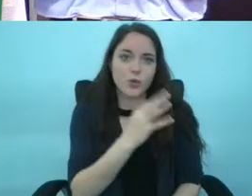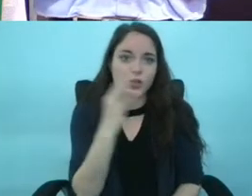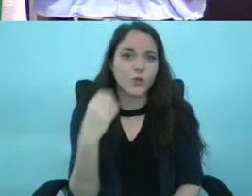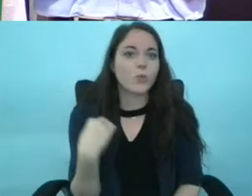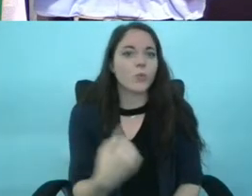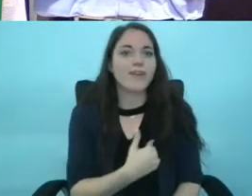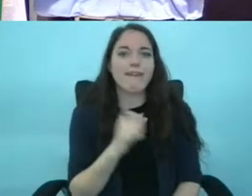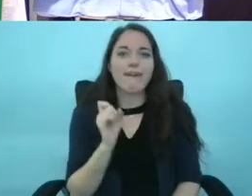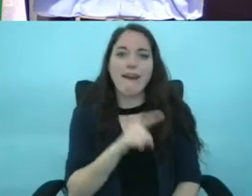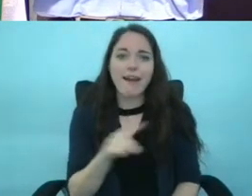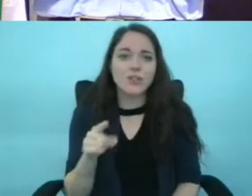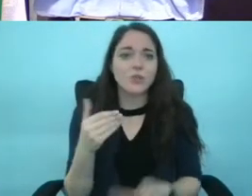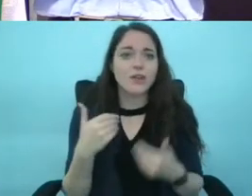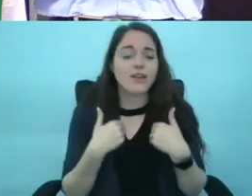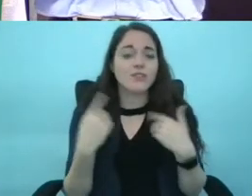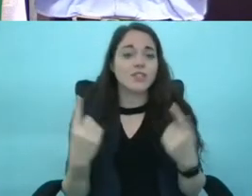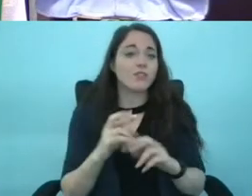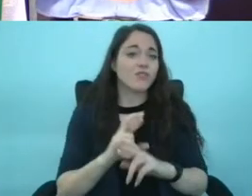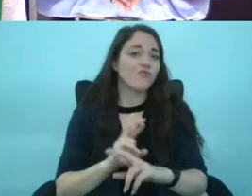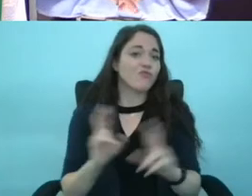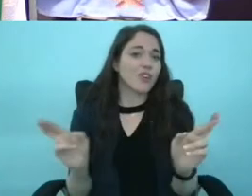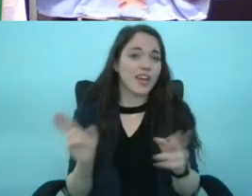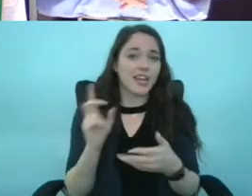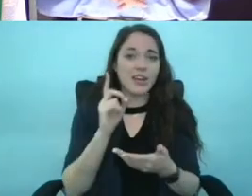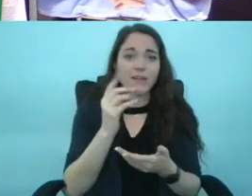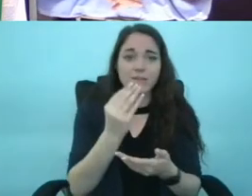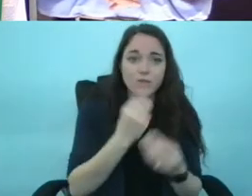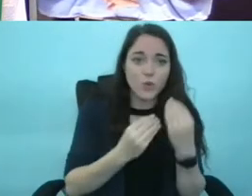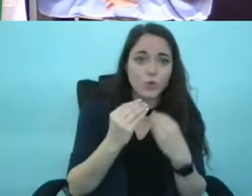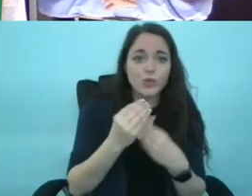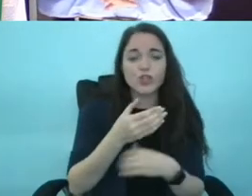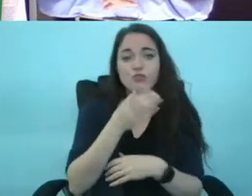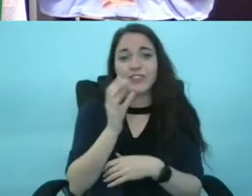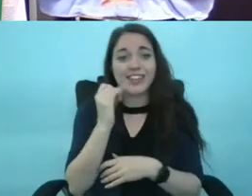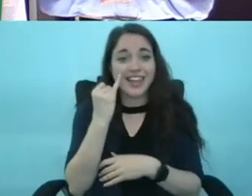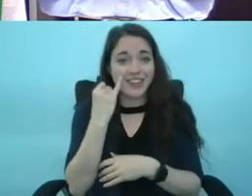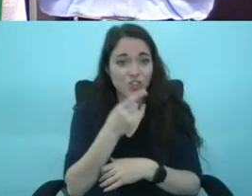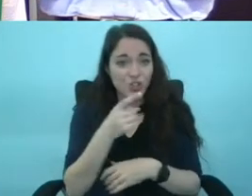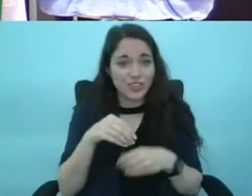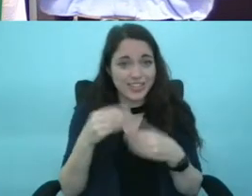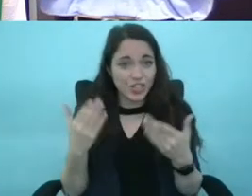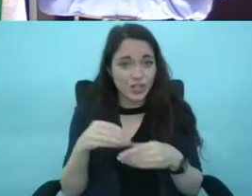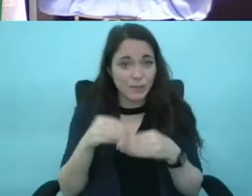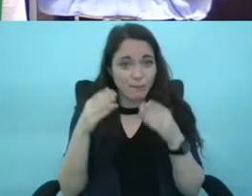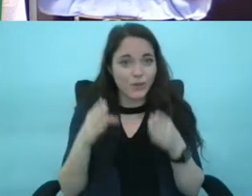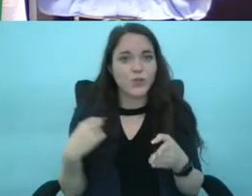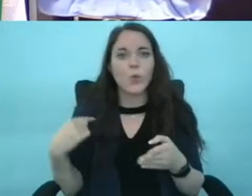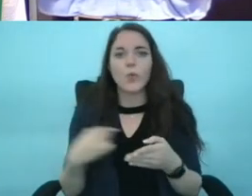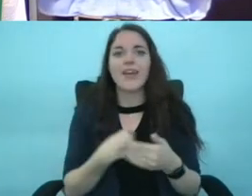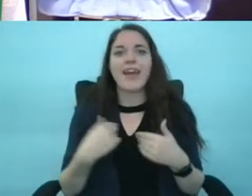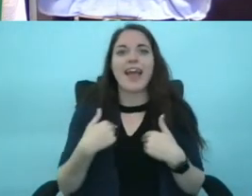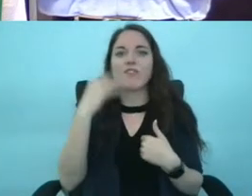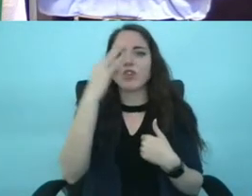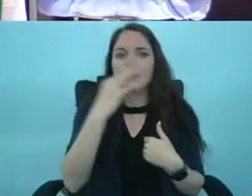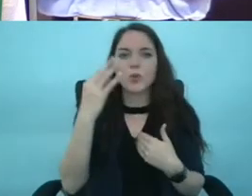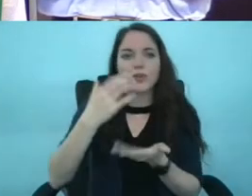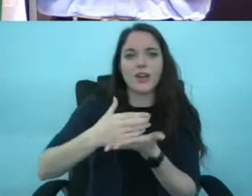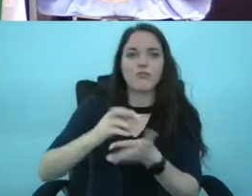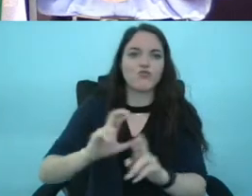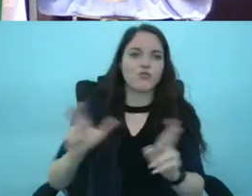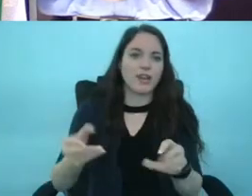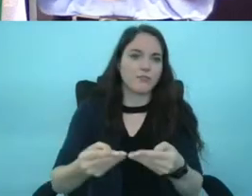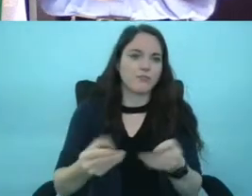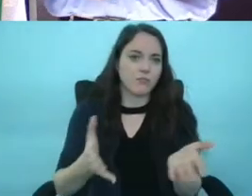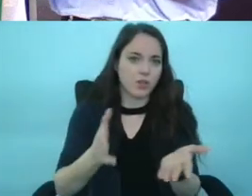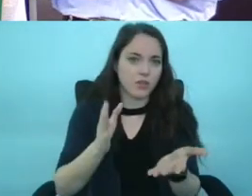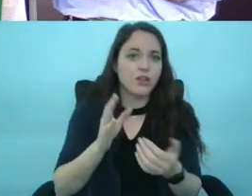home, if you're in the house, we have communion cups for you. But it doesn't matter what you have, just come with what